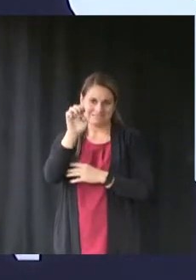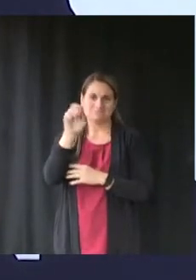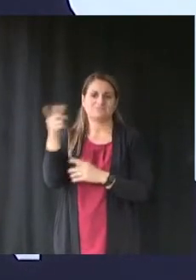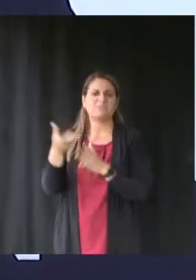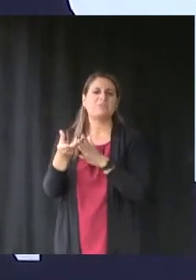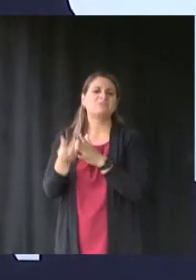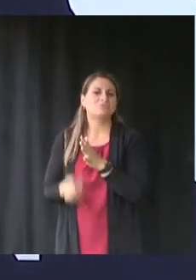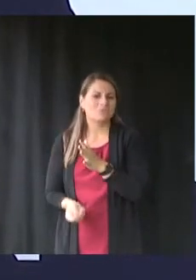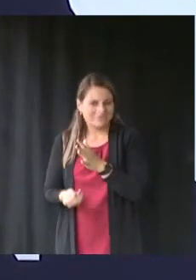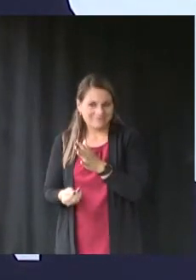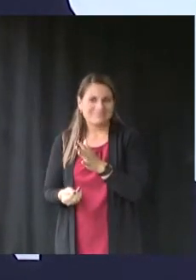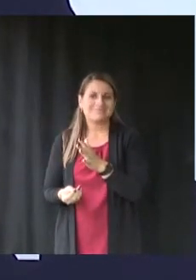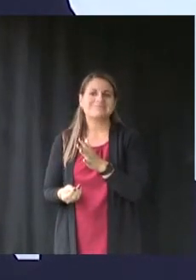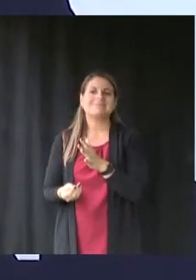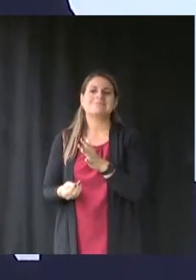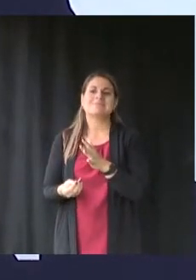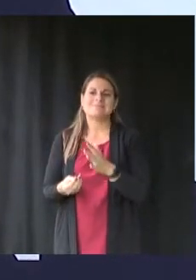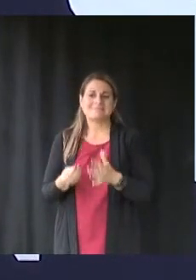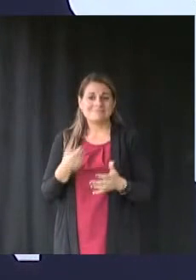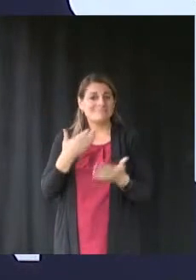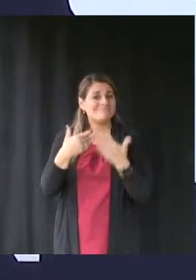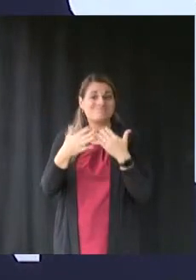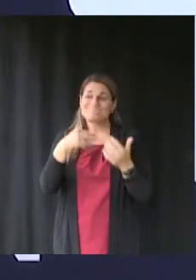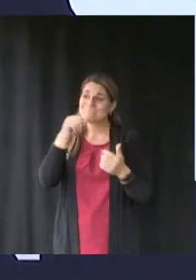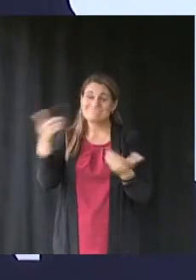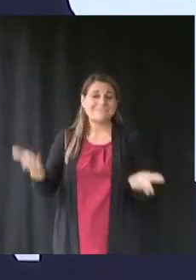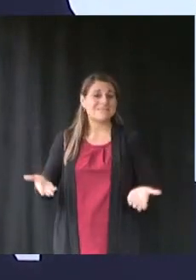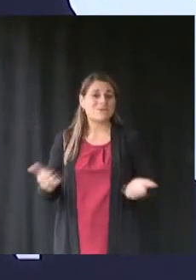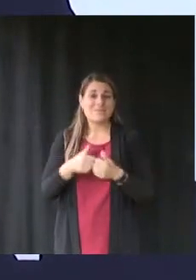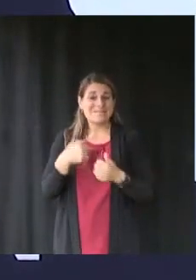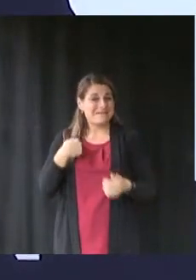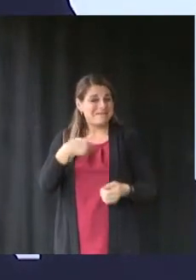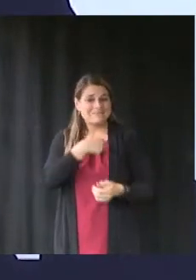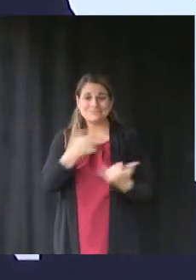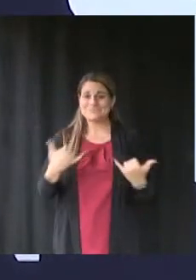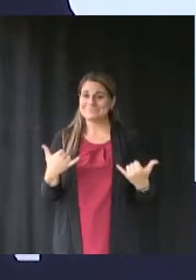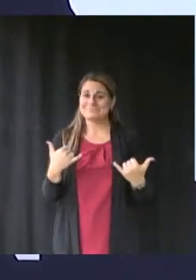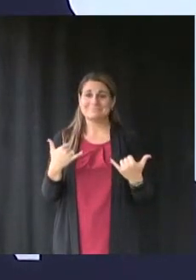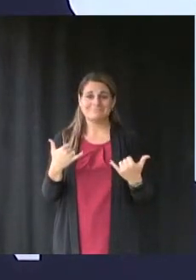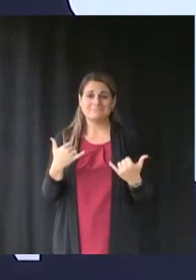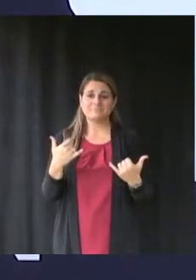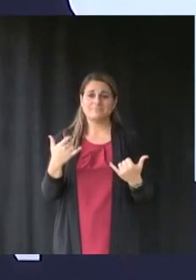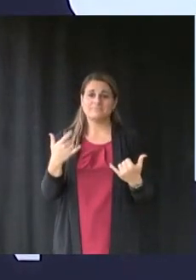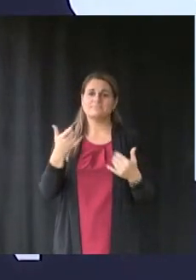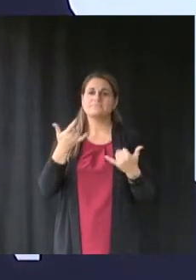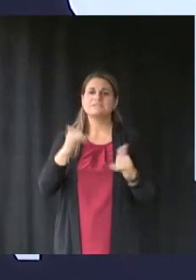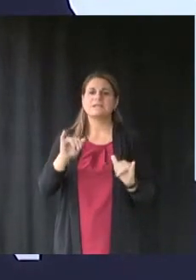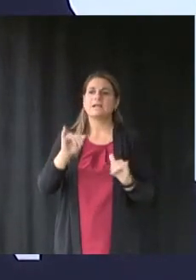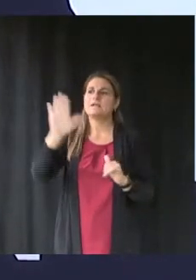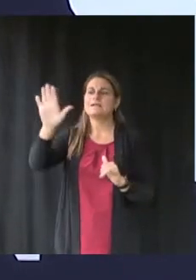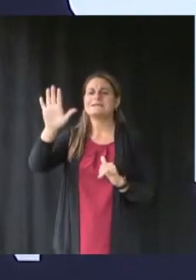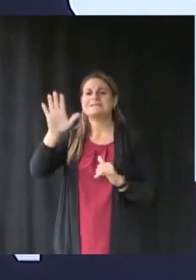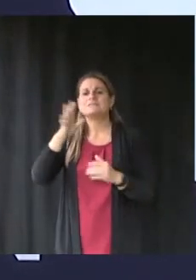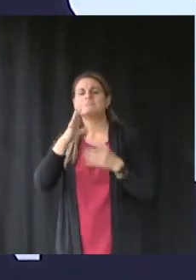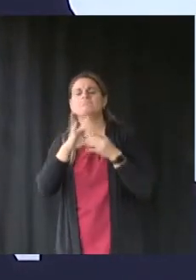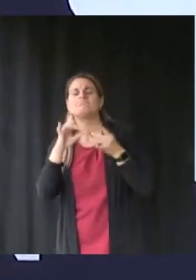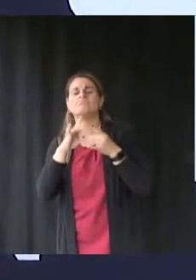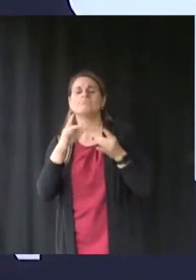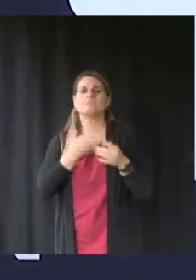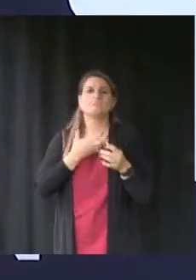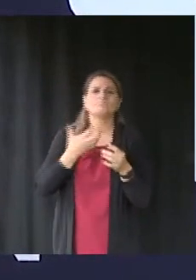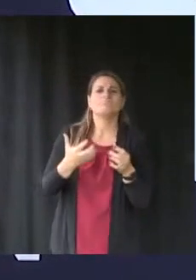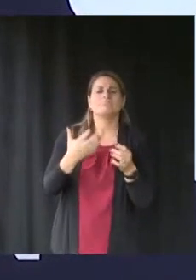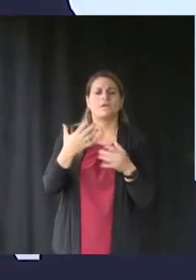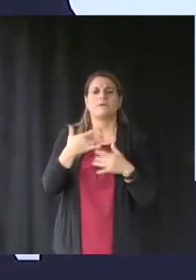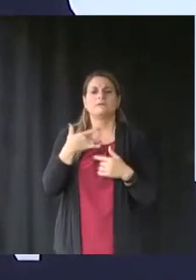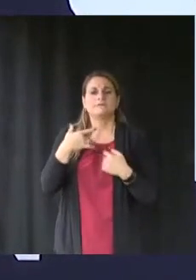Eddie to know, even though he's not here today, how much he's responsible for everything else that happened over the years to make us successful on behalf of the